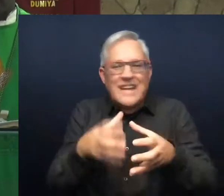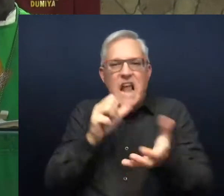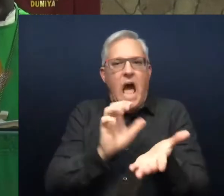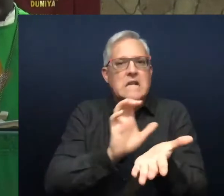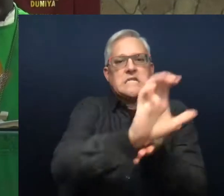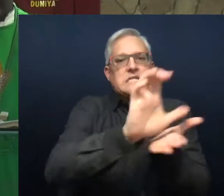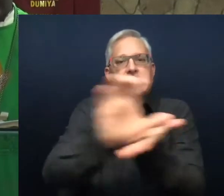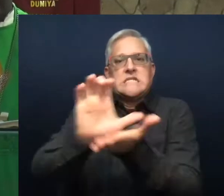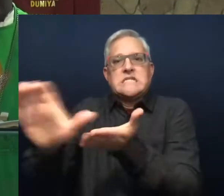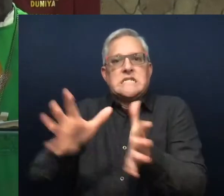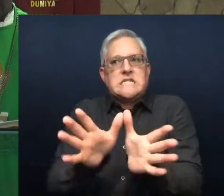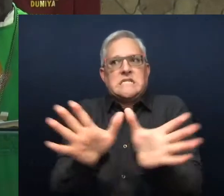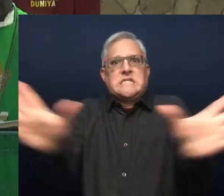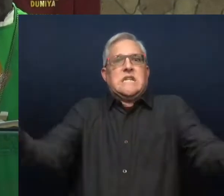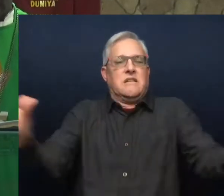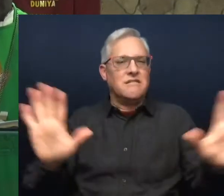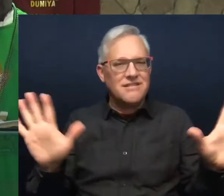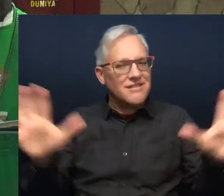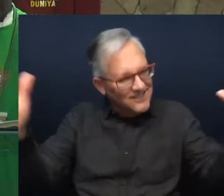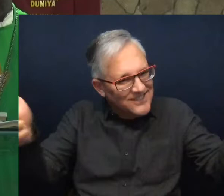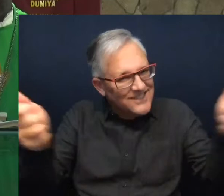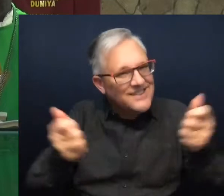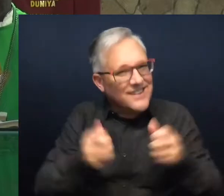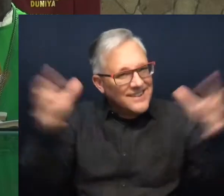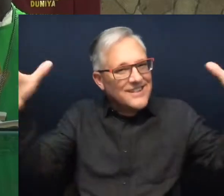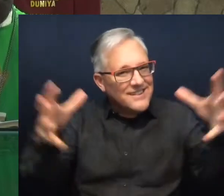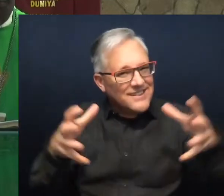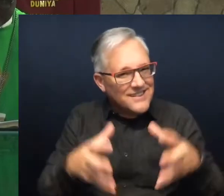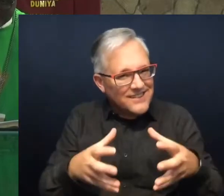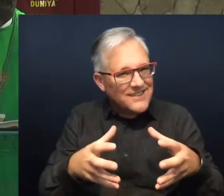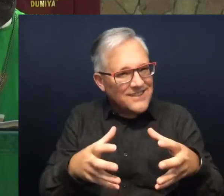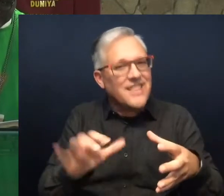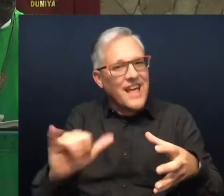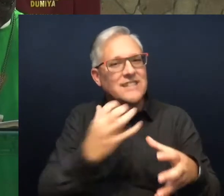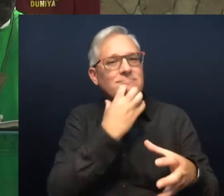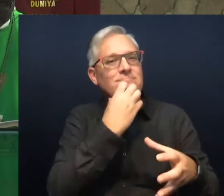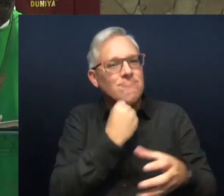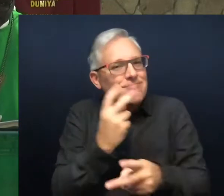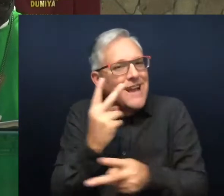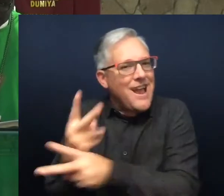away from one another. Truth that cares,